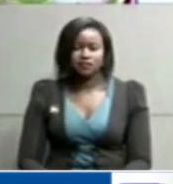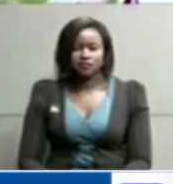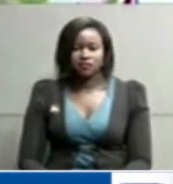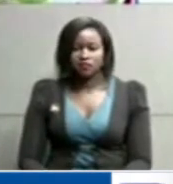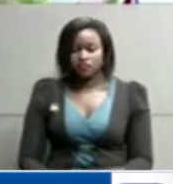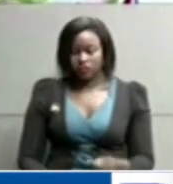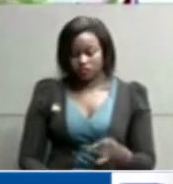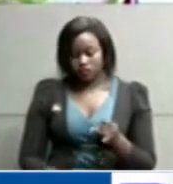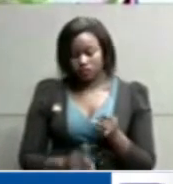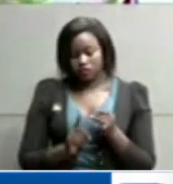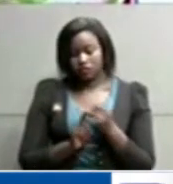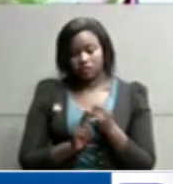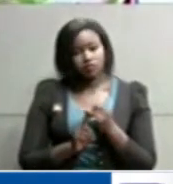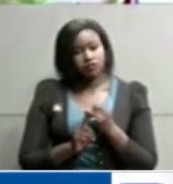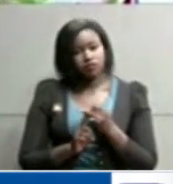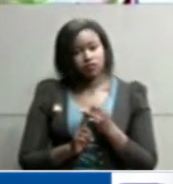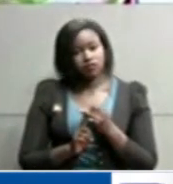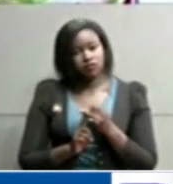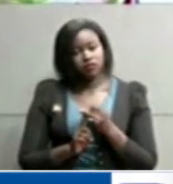Secondly,